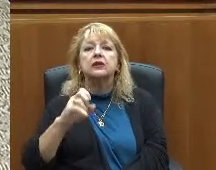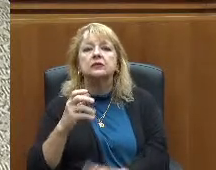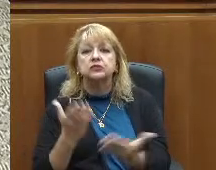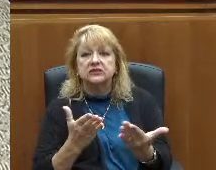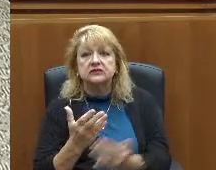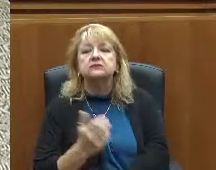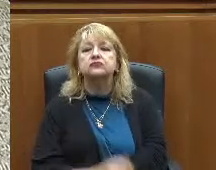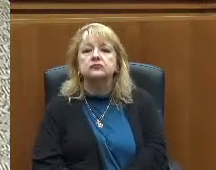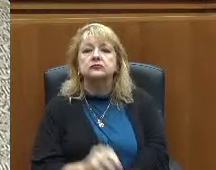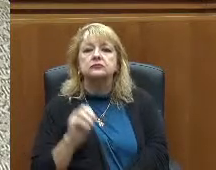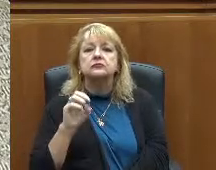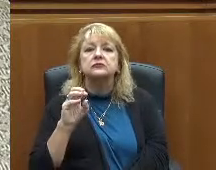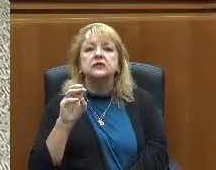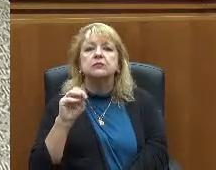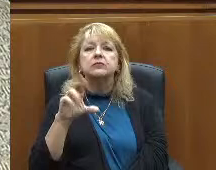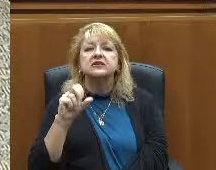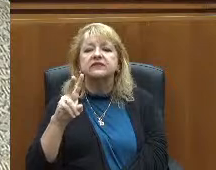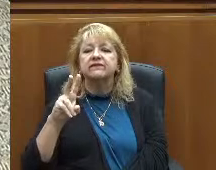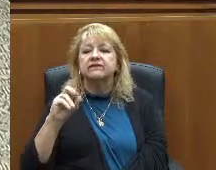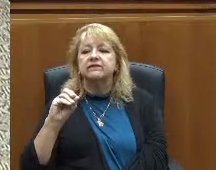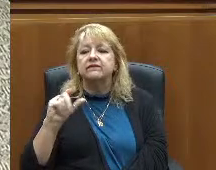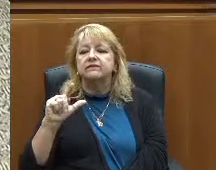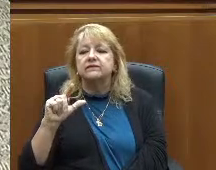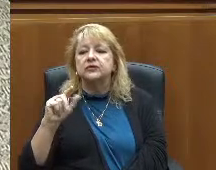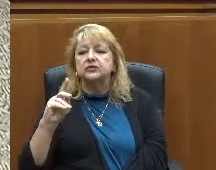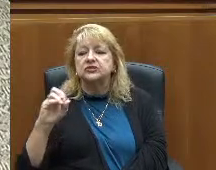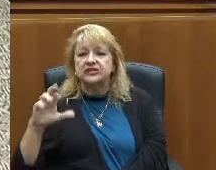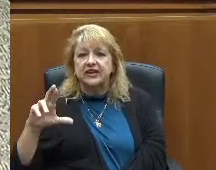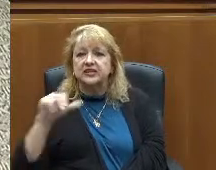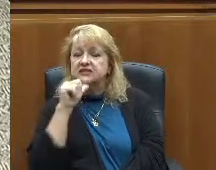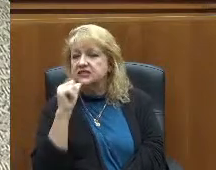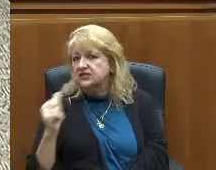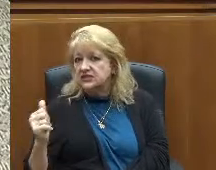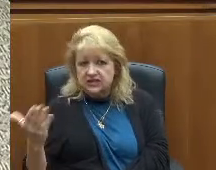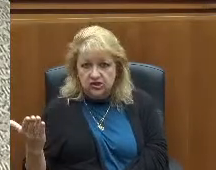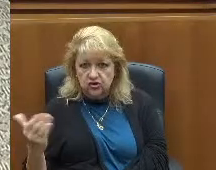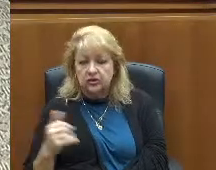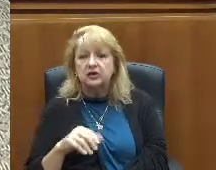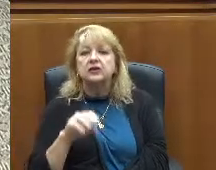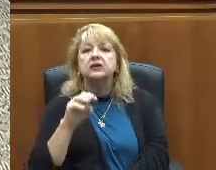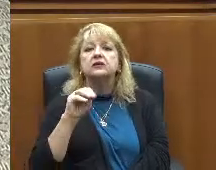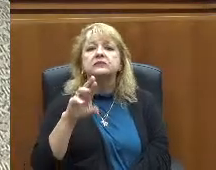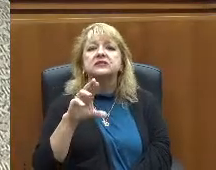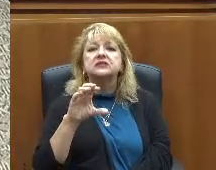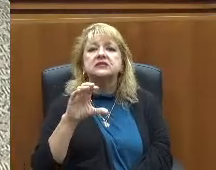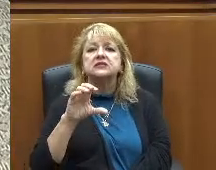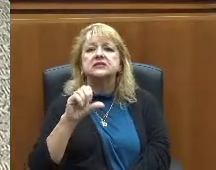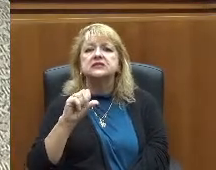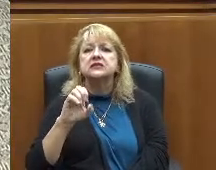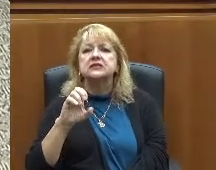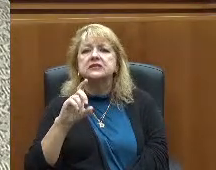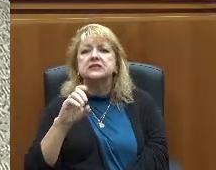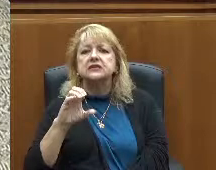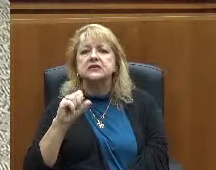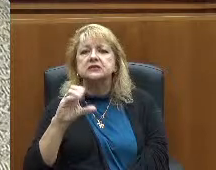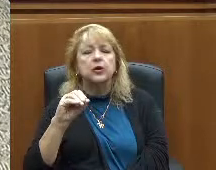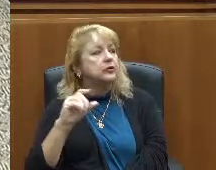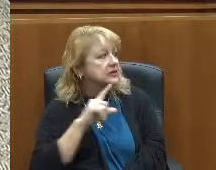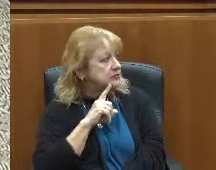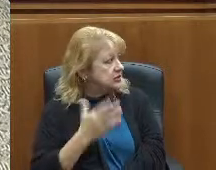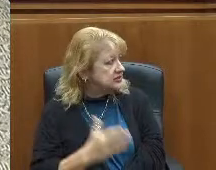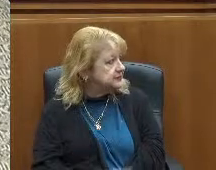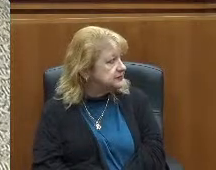Rock is present. Ms. Boucher. Ms. Boucher is not present. Ms. Tedesco. Ms. Tedesco